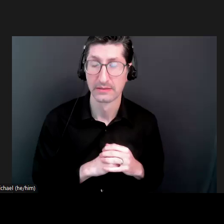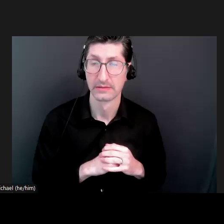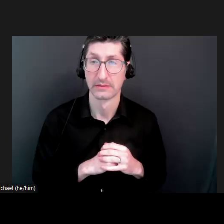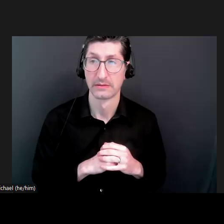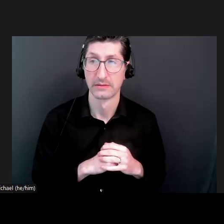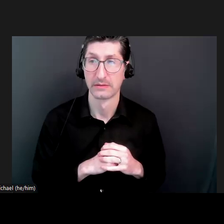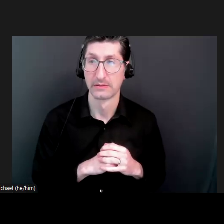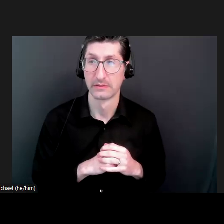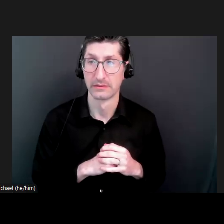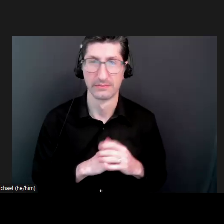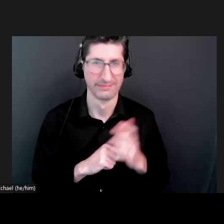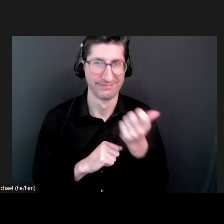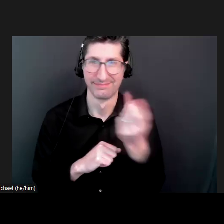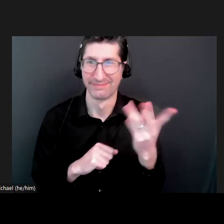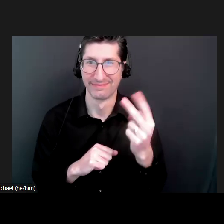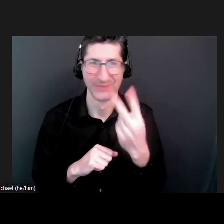So moved.